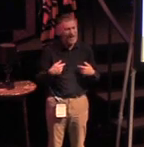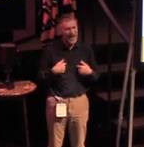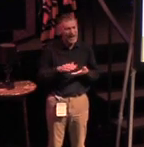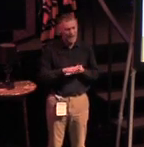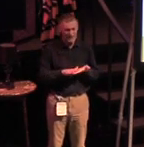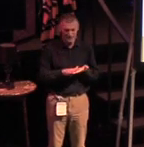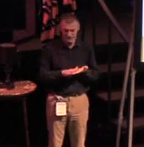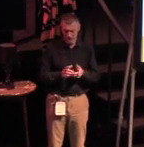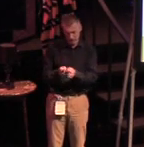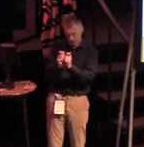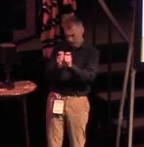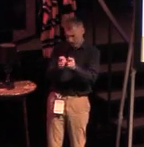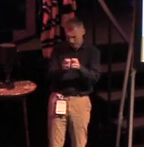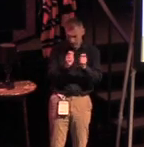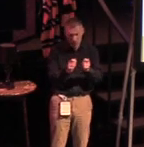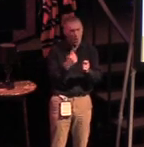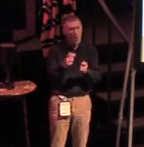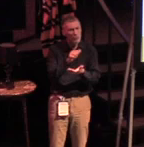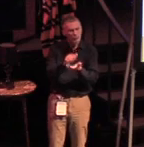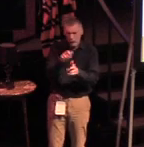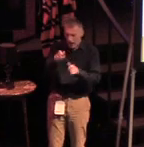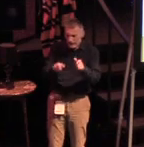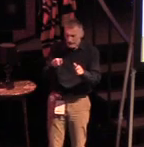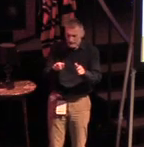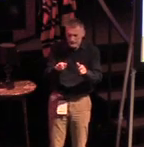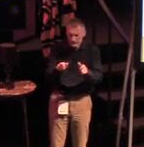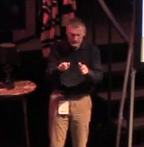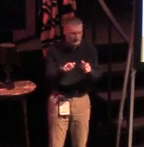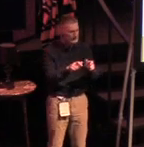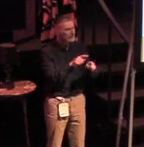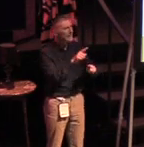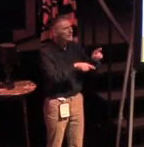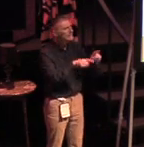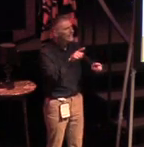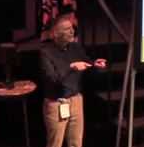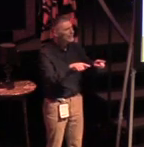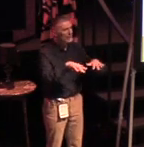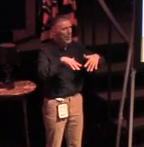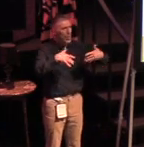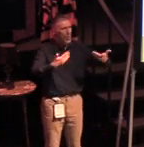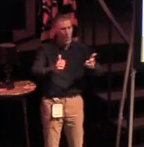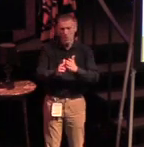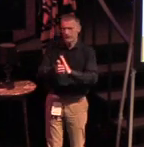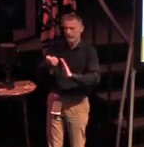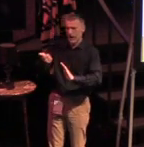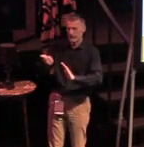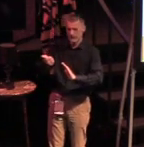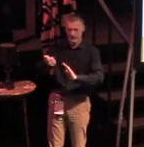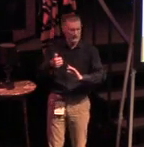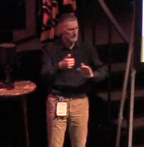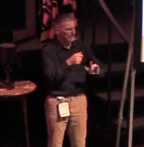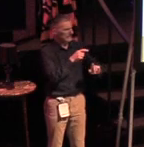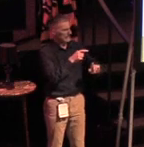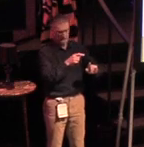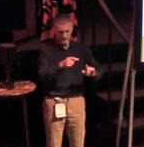well you're asking me to put diversity and tannin and make them compete like that's not fair surely we want the best people for the